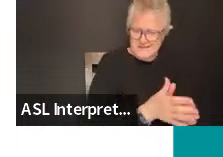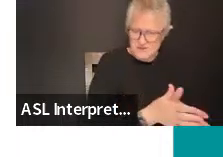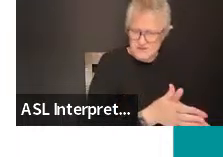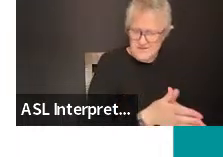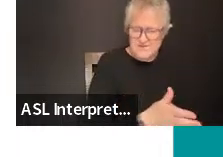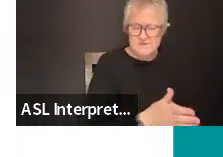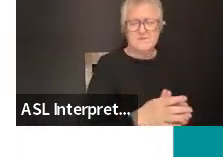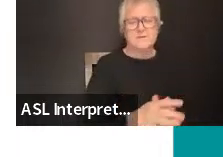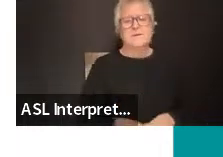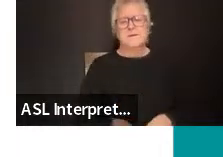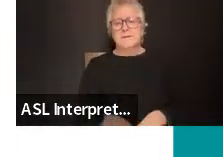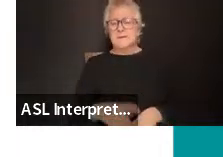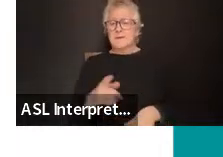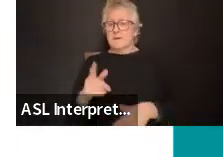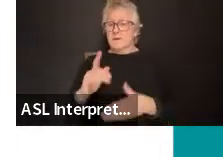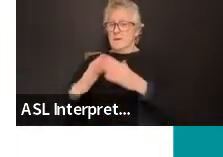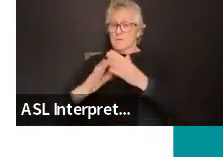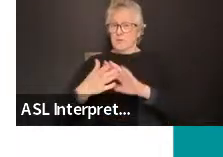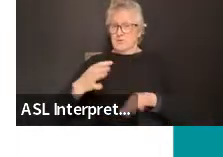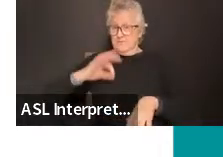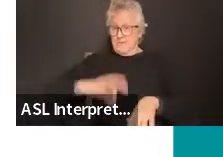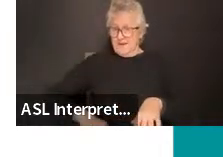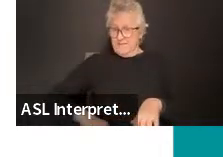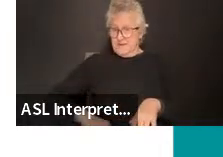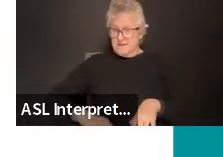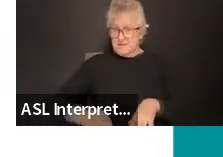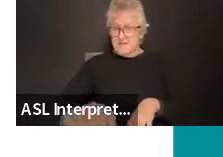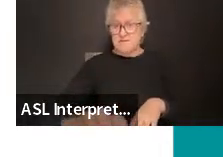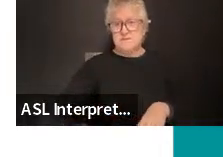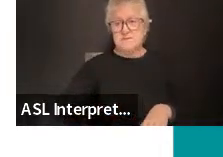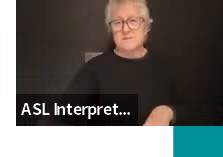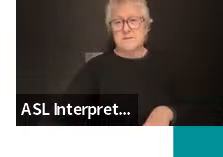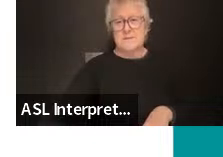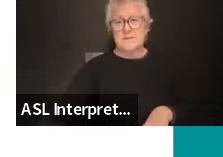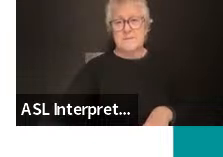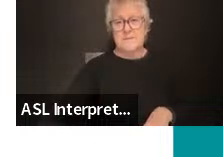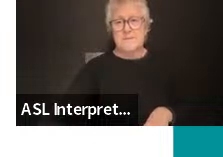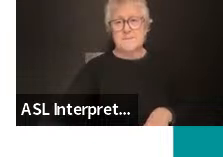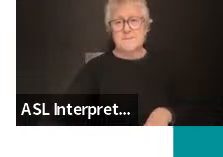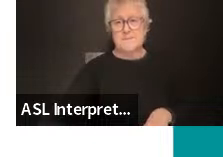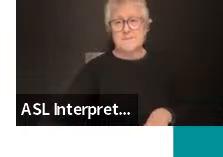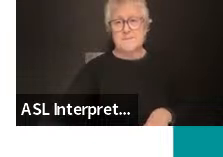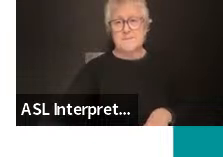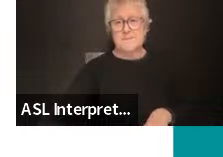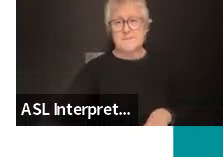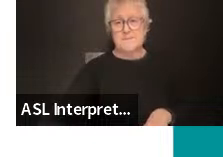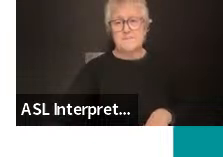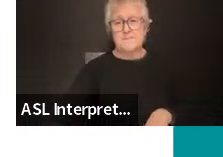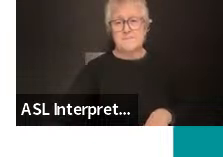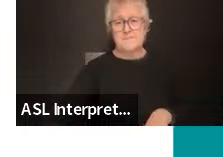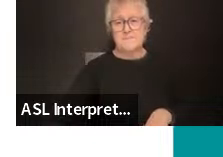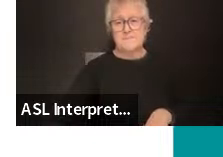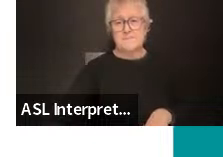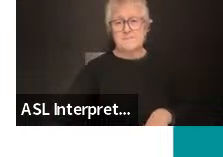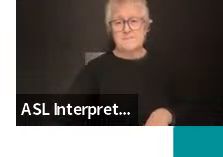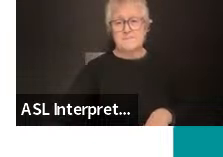inclusiveness for a 100-year lifespan, explore solutions to eliminate the burden for vulnerable